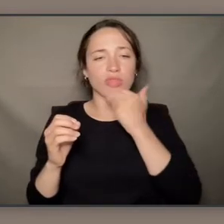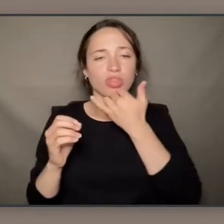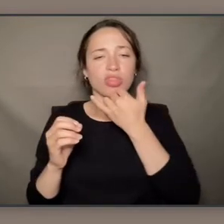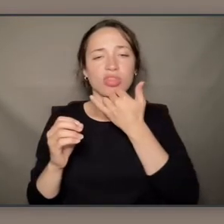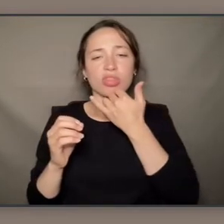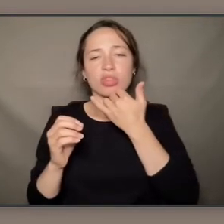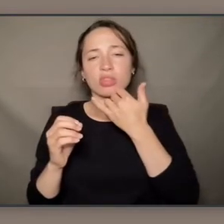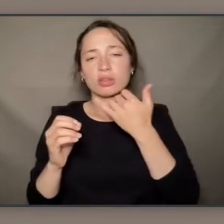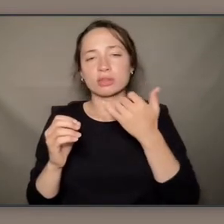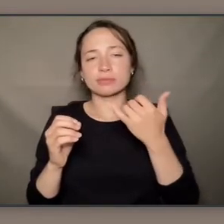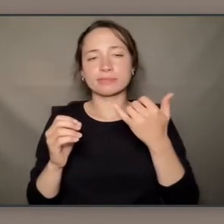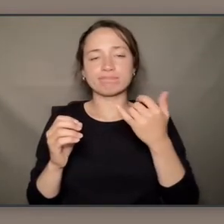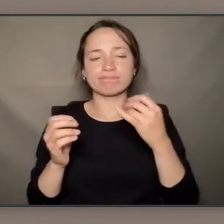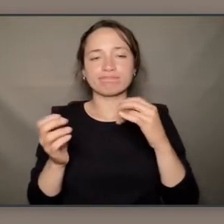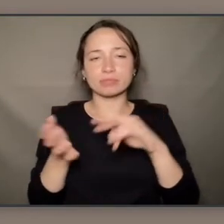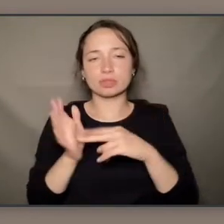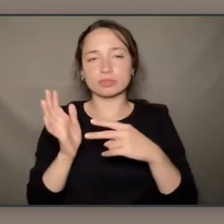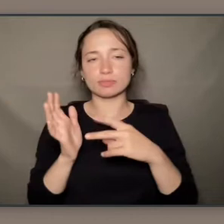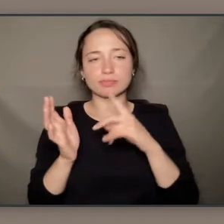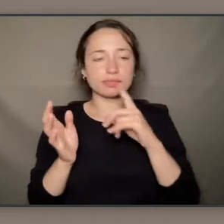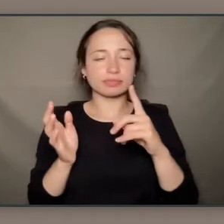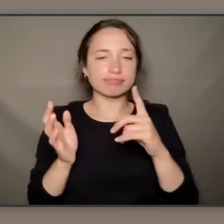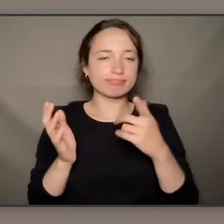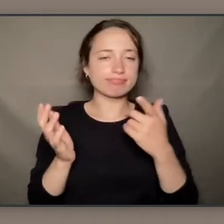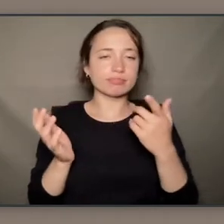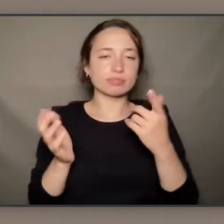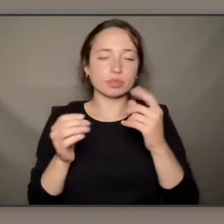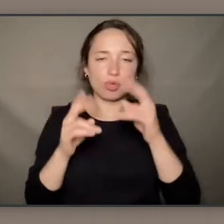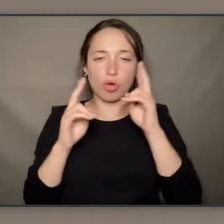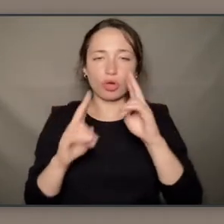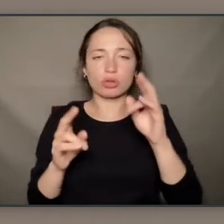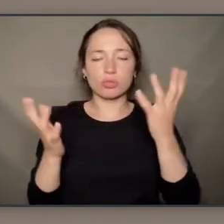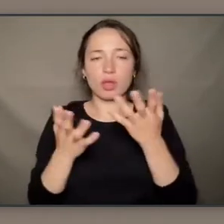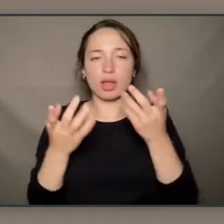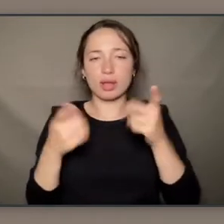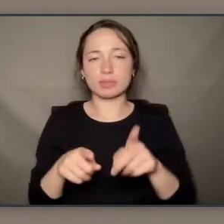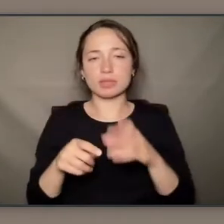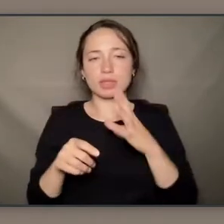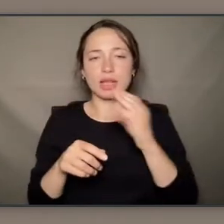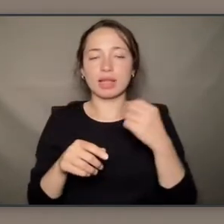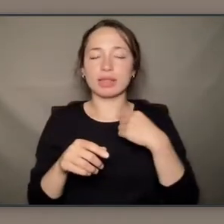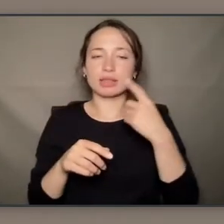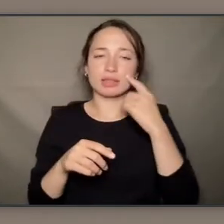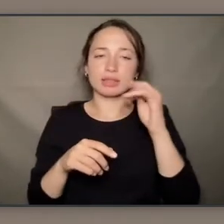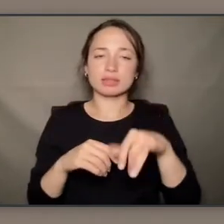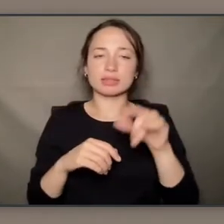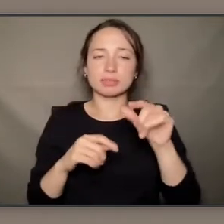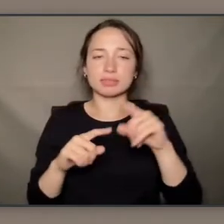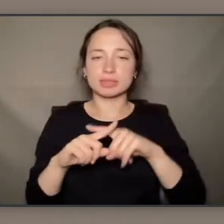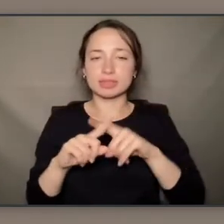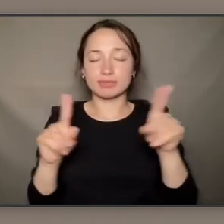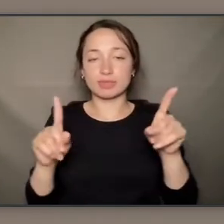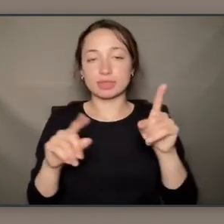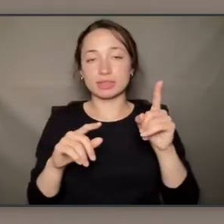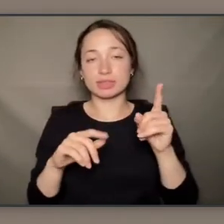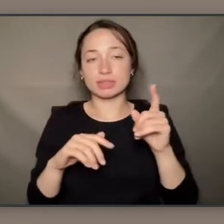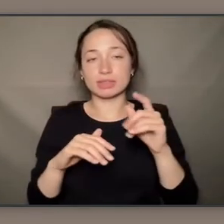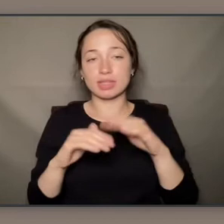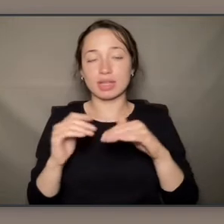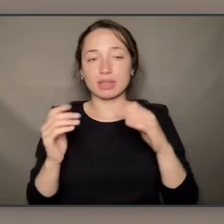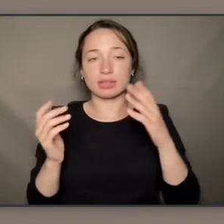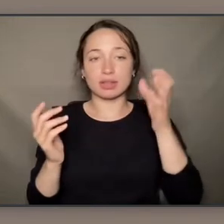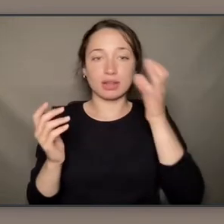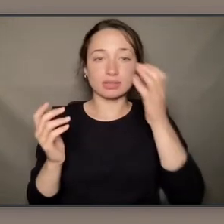celebrated. There was no ill intent in that. It was to honor what was happening. And I think that's quite a bit different than